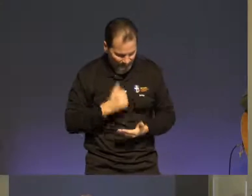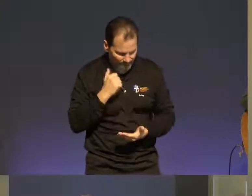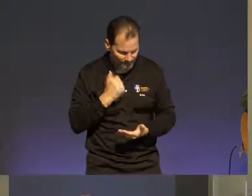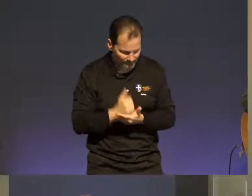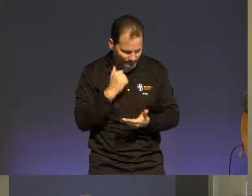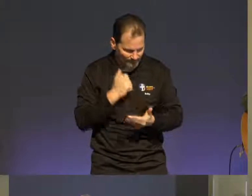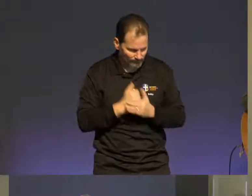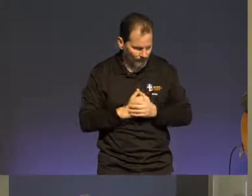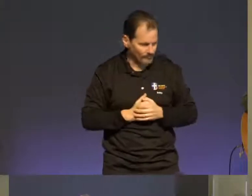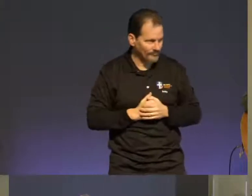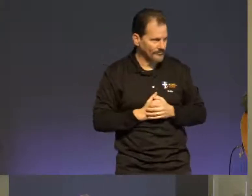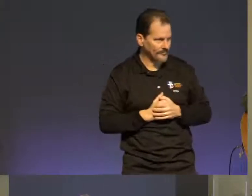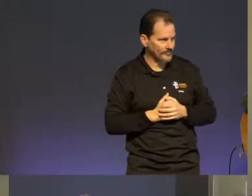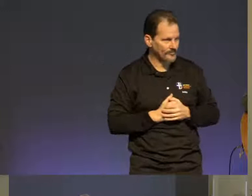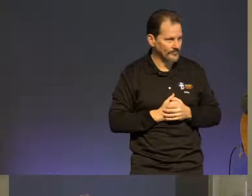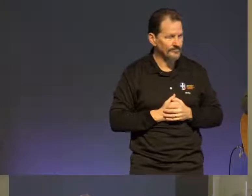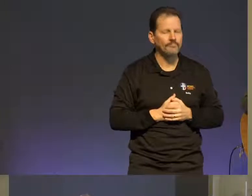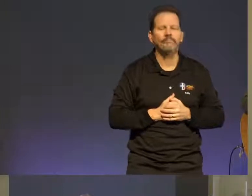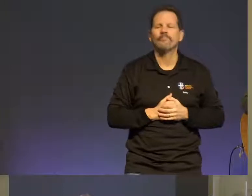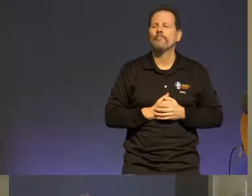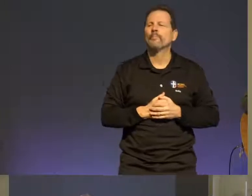Those of you in the room, please stand with us.